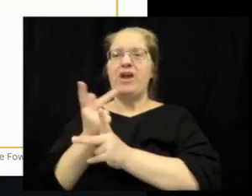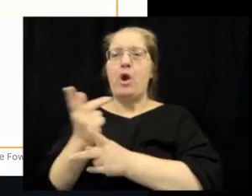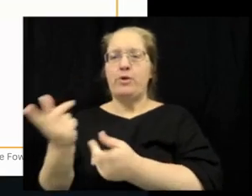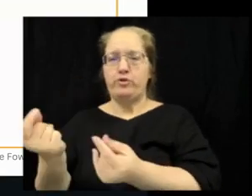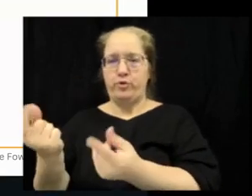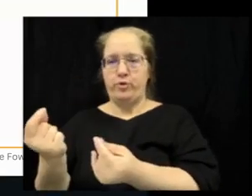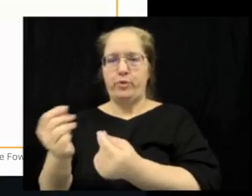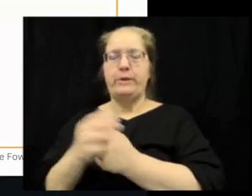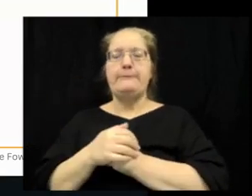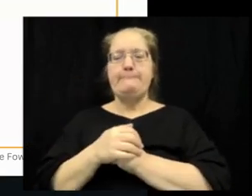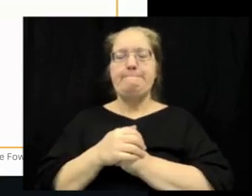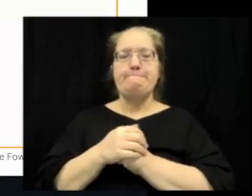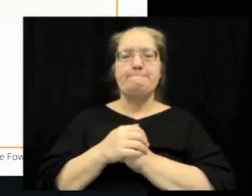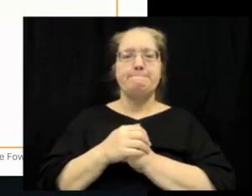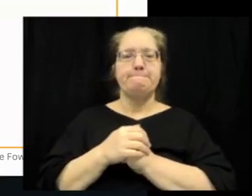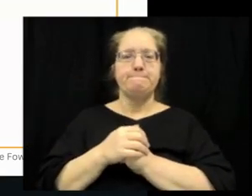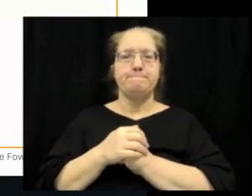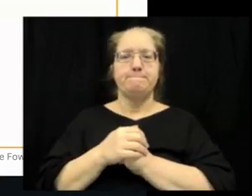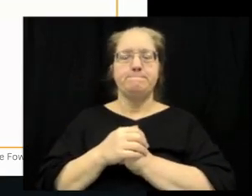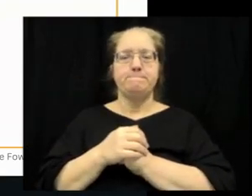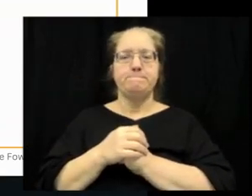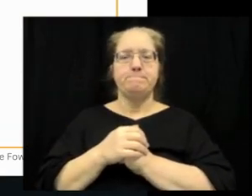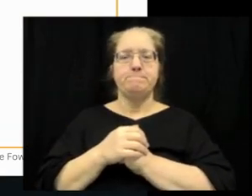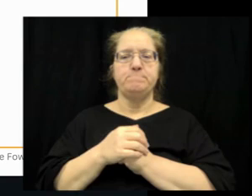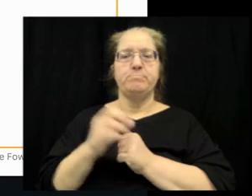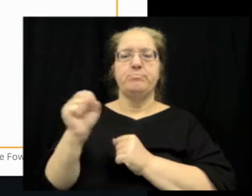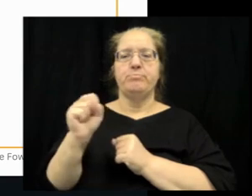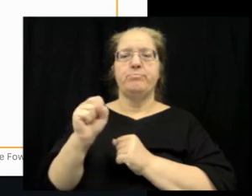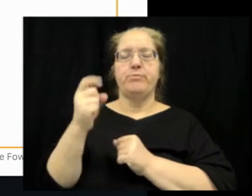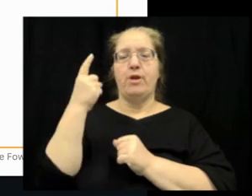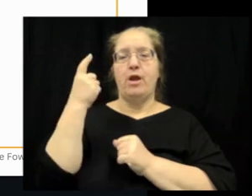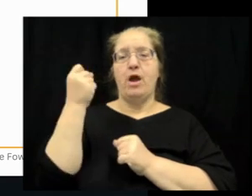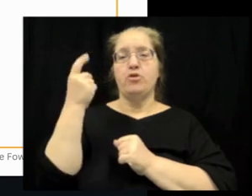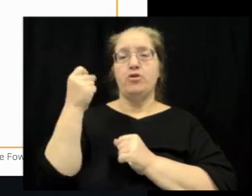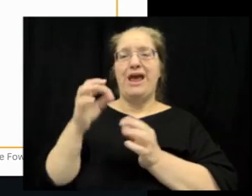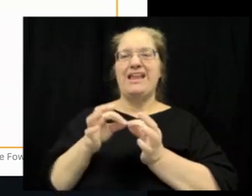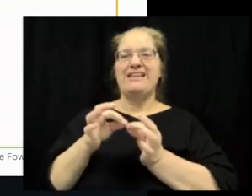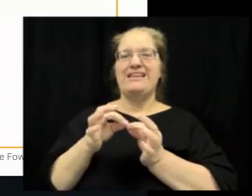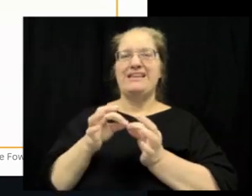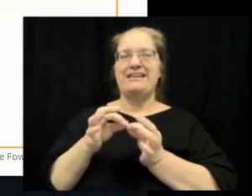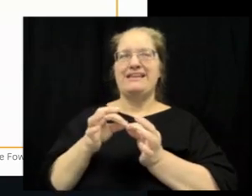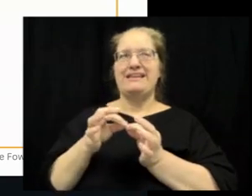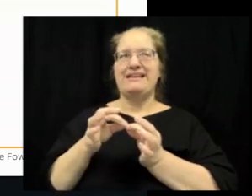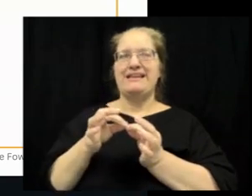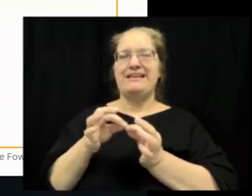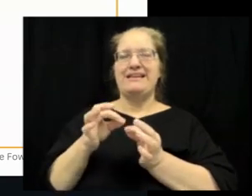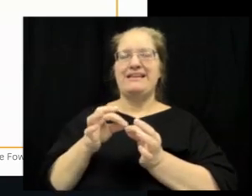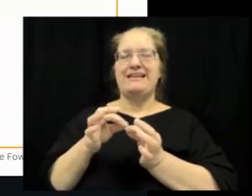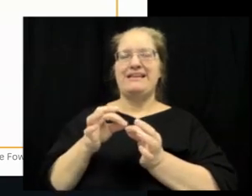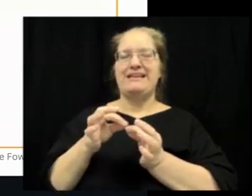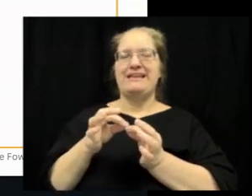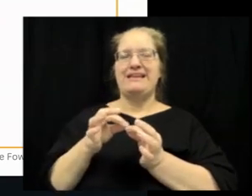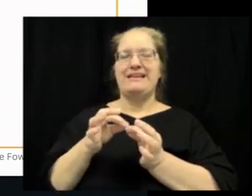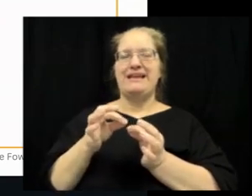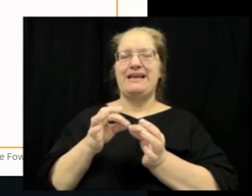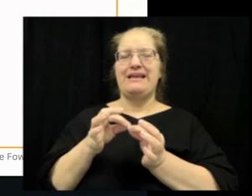Yeah. And I want to just say, like, for that delayed gratification and distress tolerance,